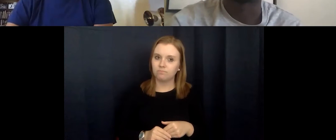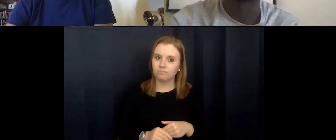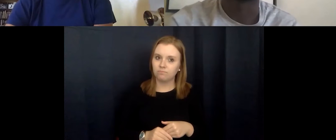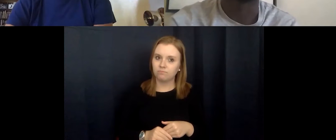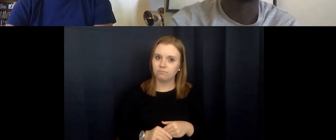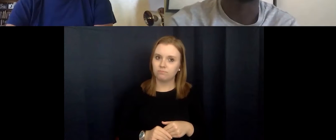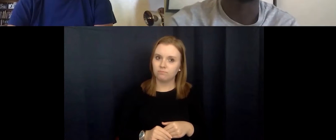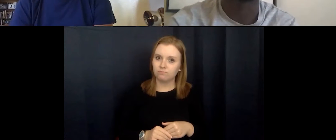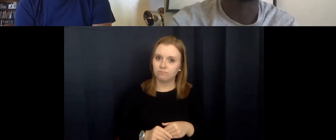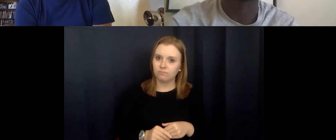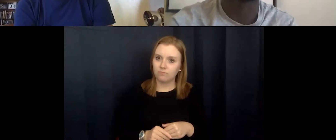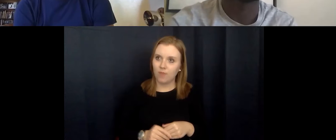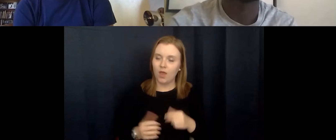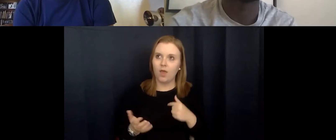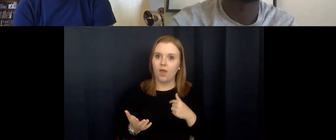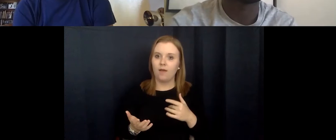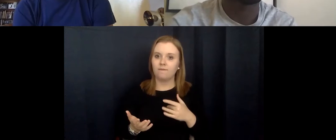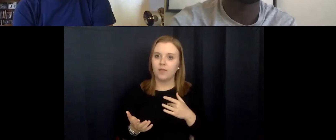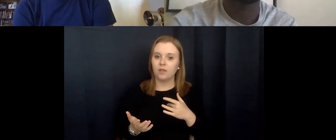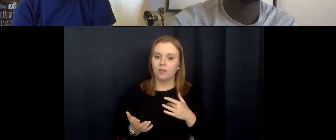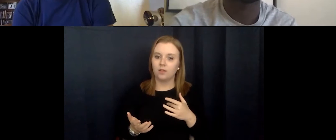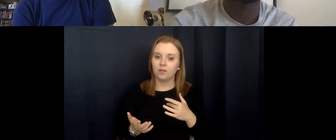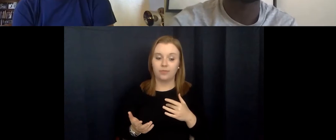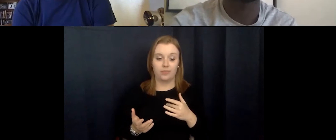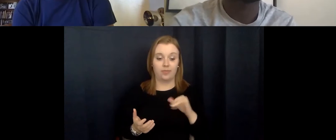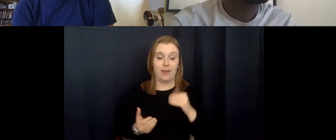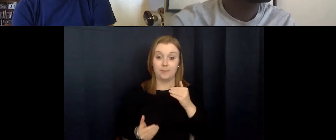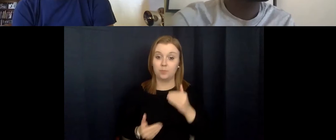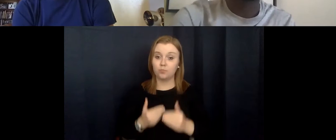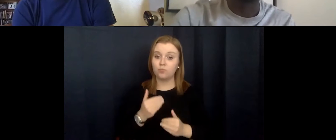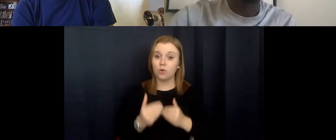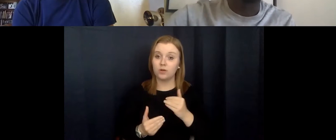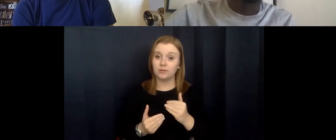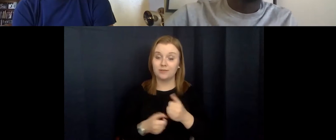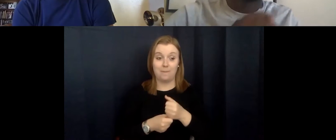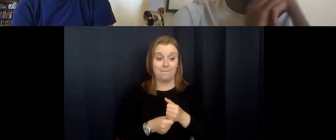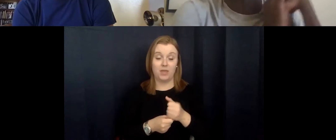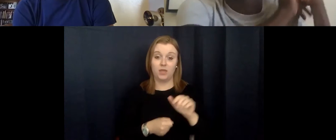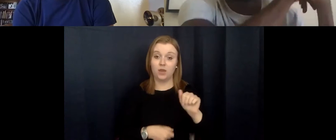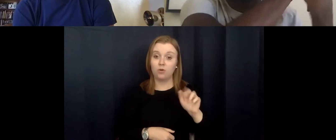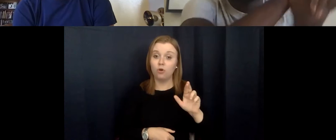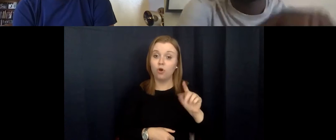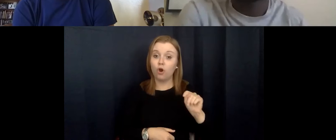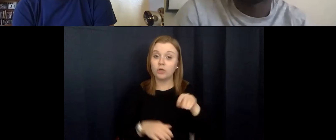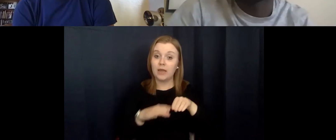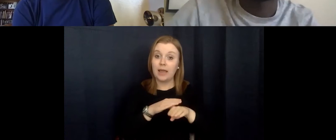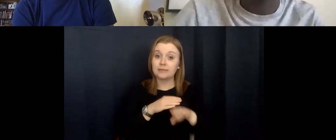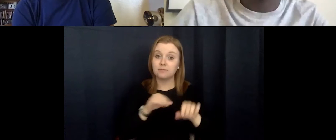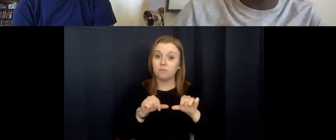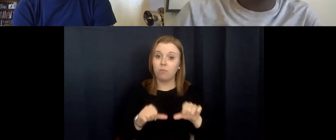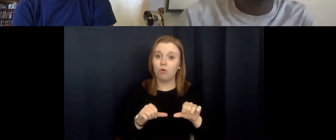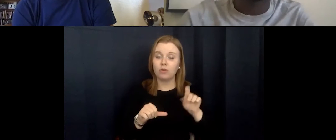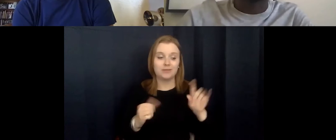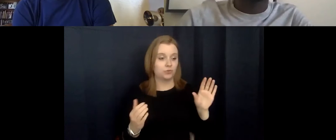I just feel that the process of making art accessible needs to mirror the practice